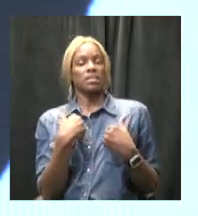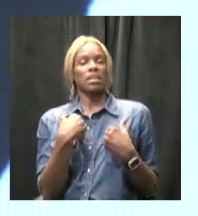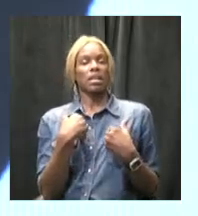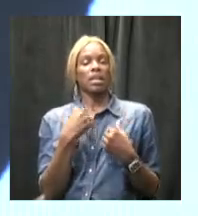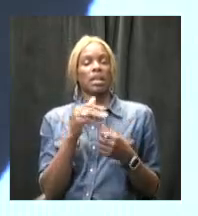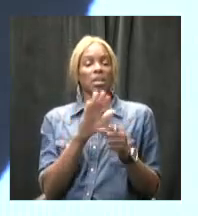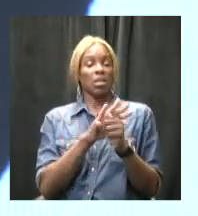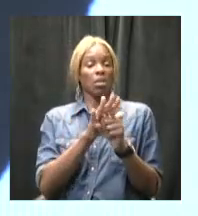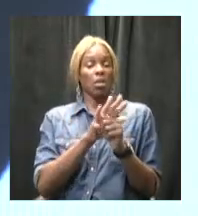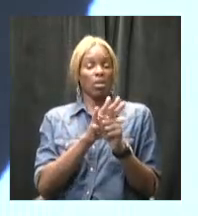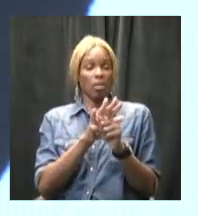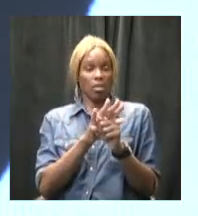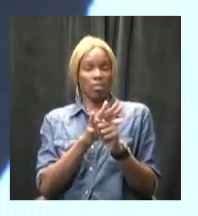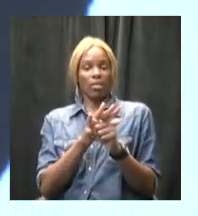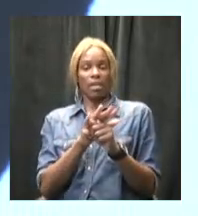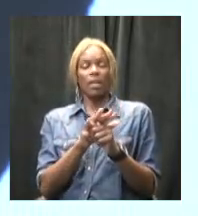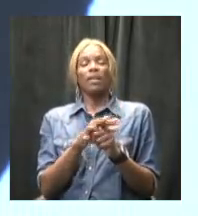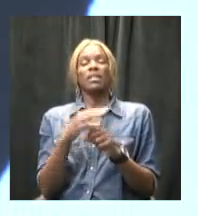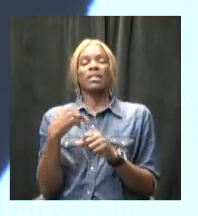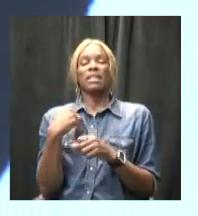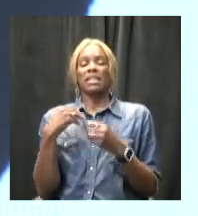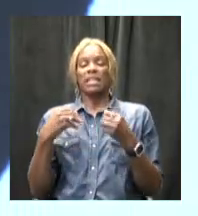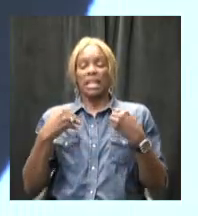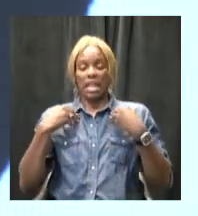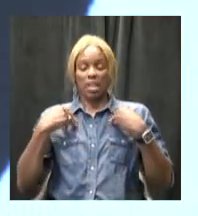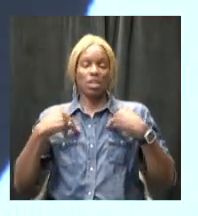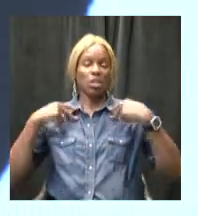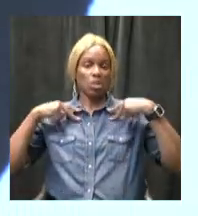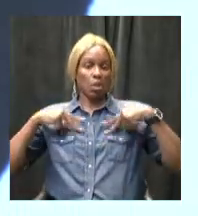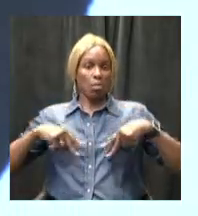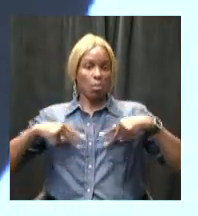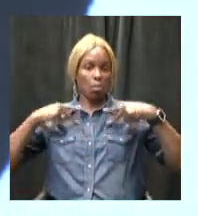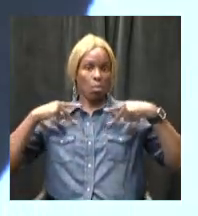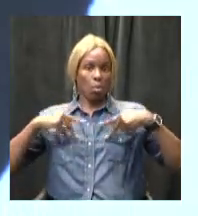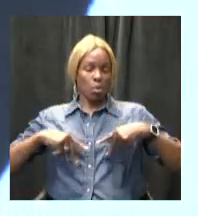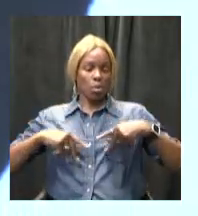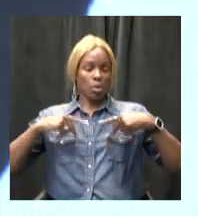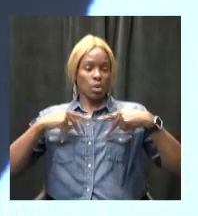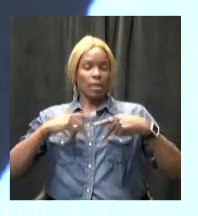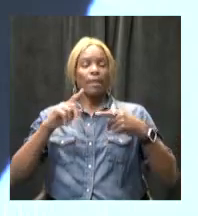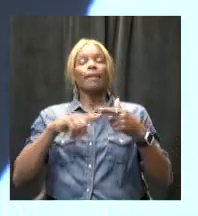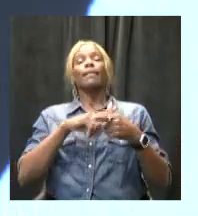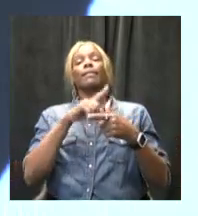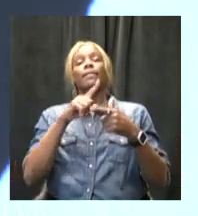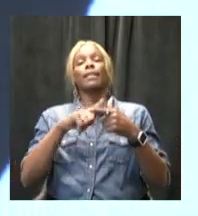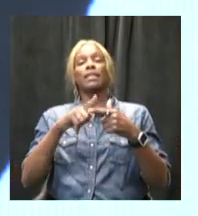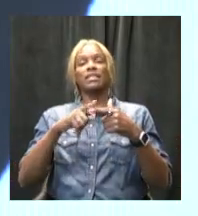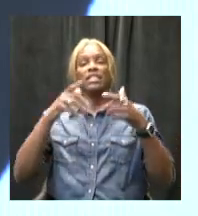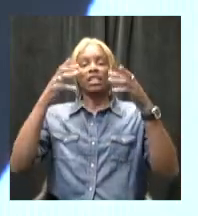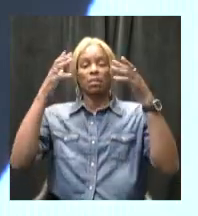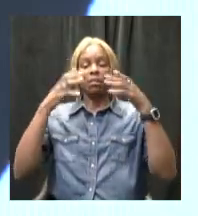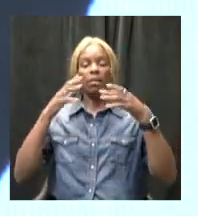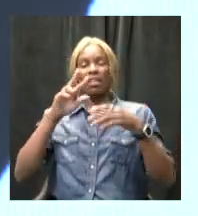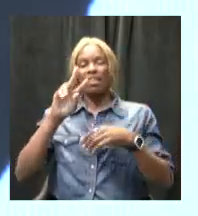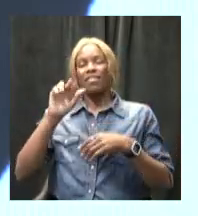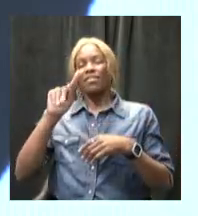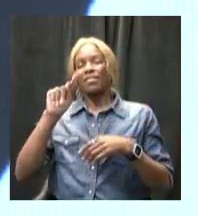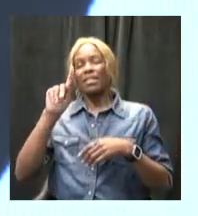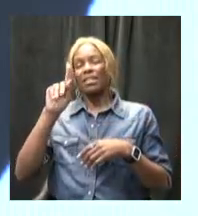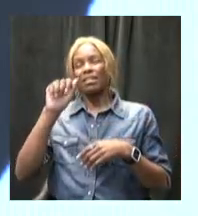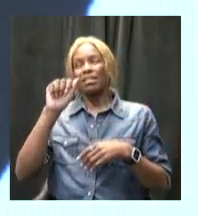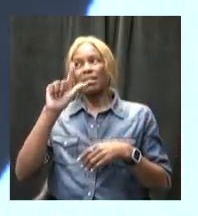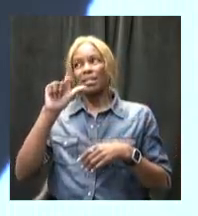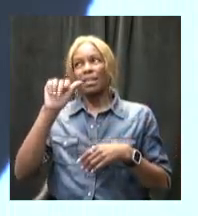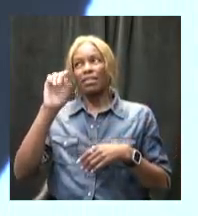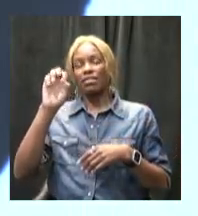eventually it would lead to double pneumonia in both of her lungs. They would end up ventilating her. And there, as they